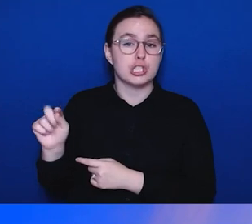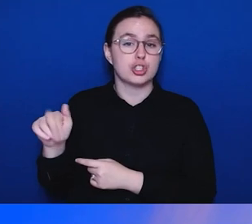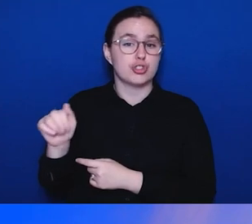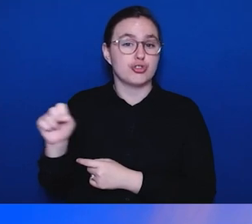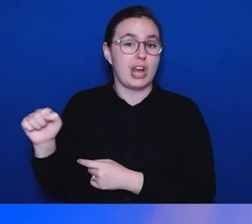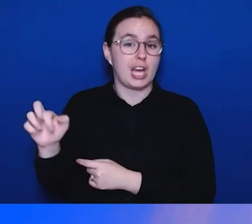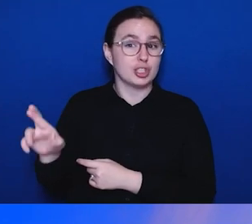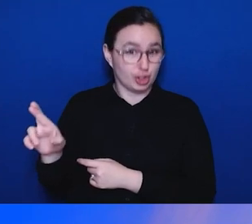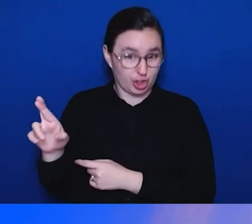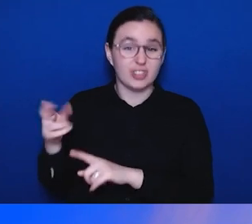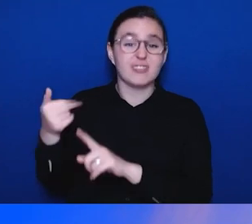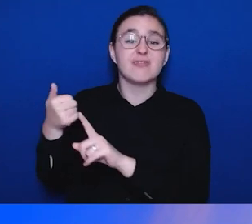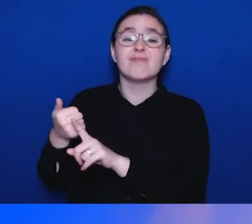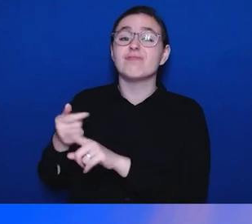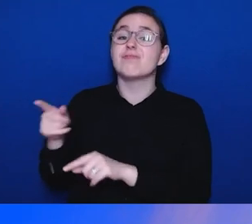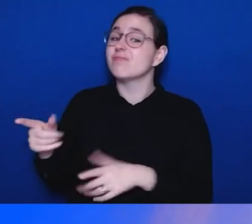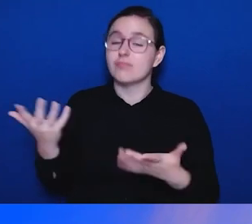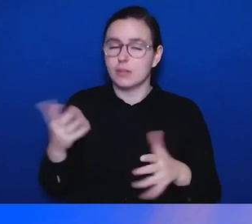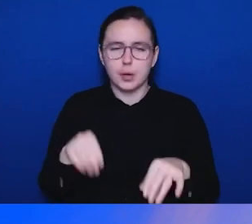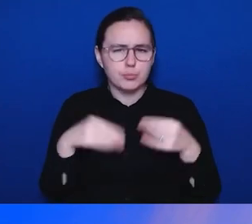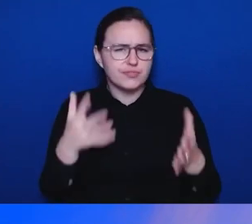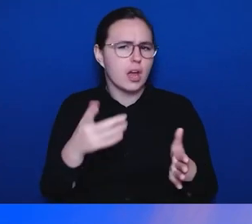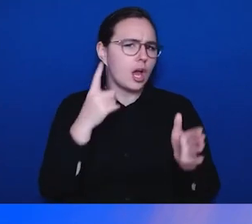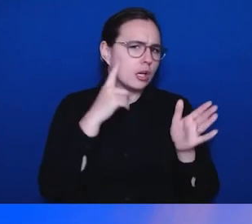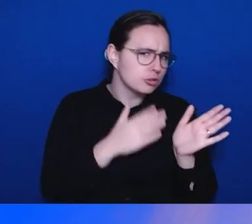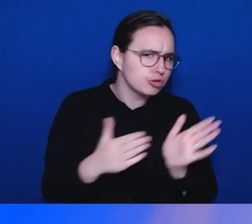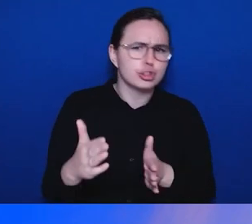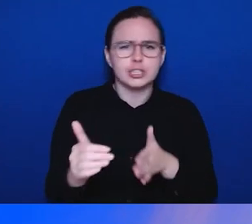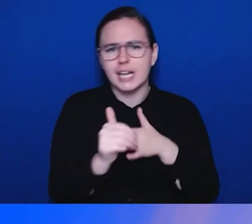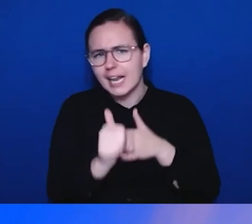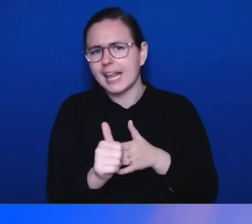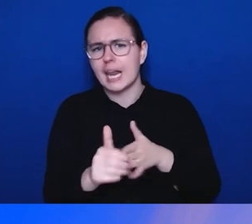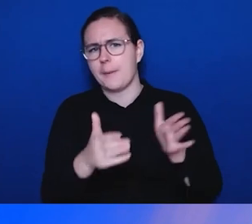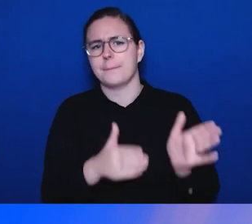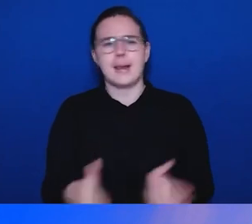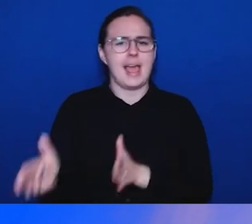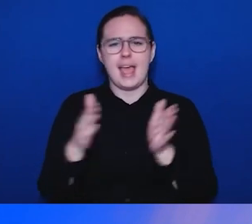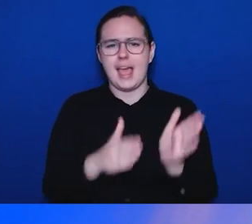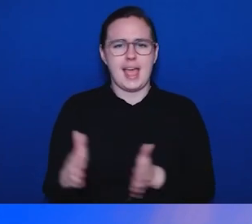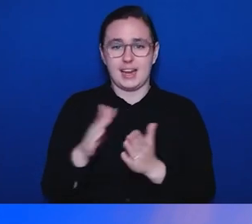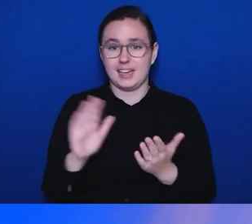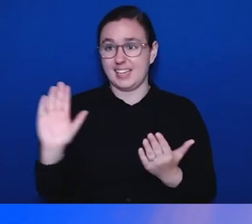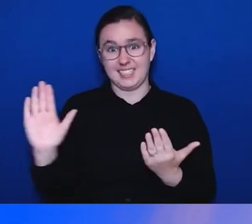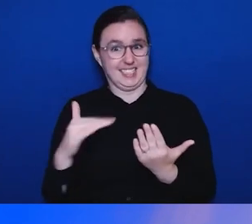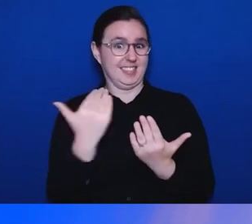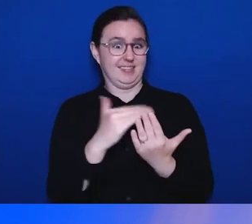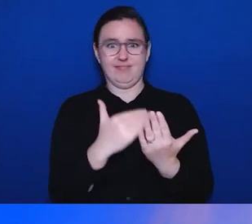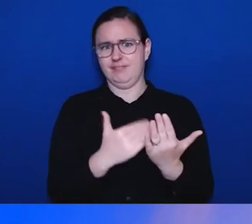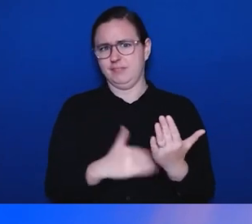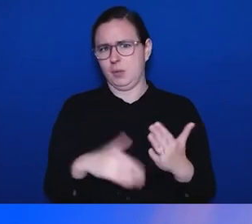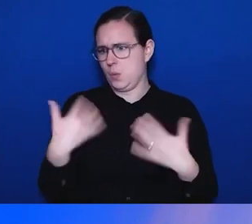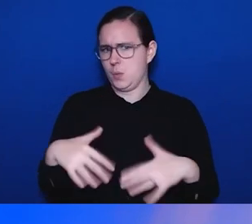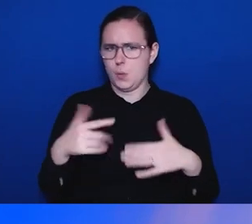The interim dean is Dr. Roger Strasser, who will provide strategic leadership and planning around the establishment of the new medical